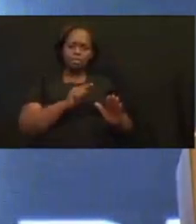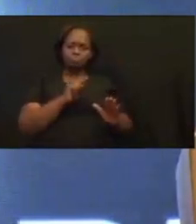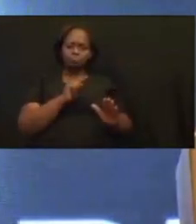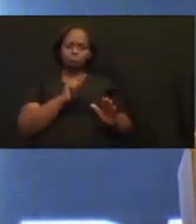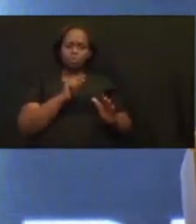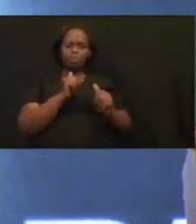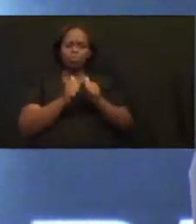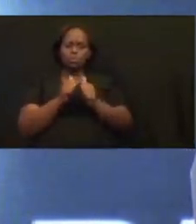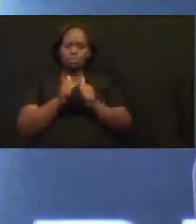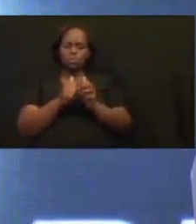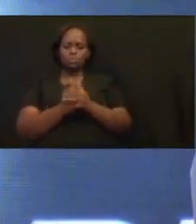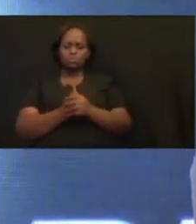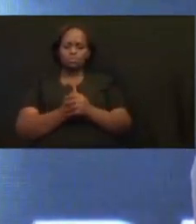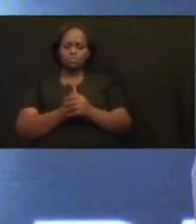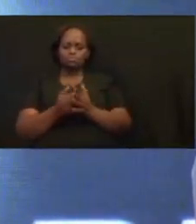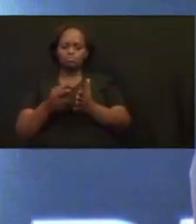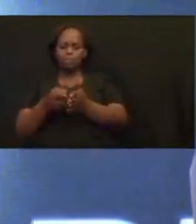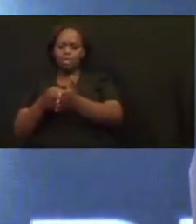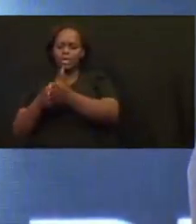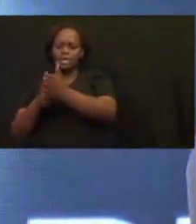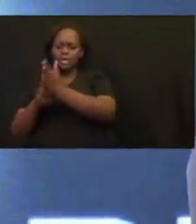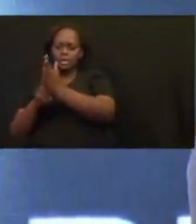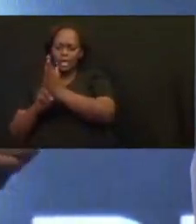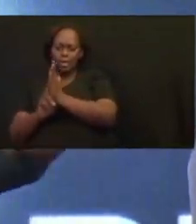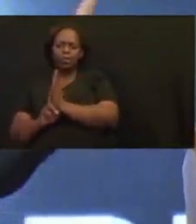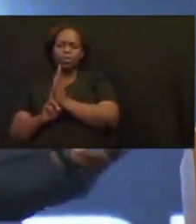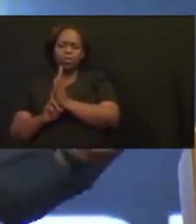the requirement if we are to